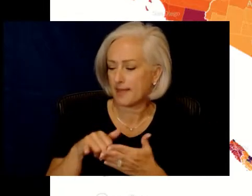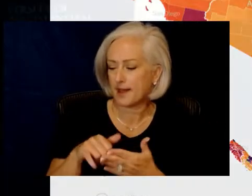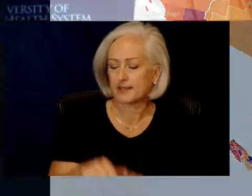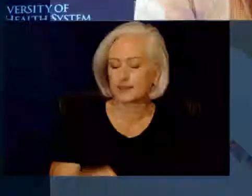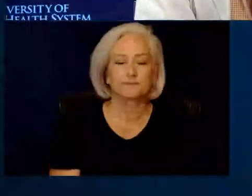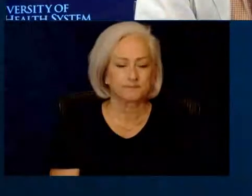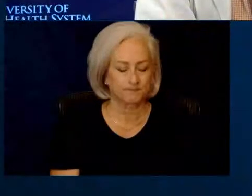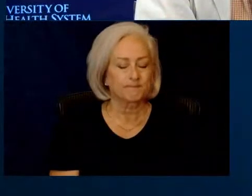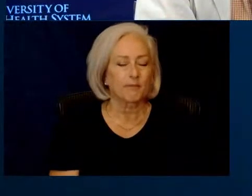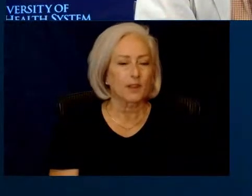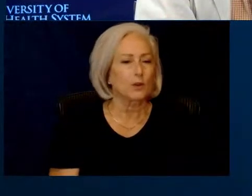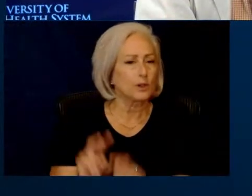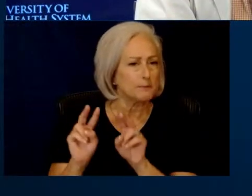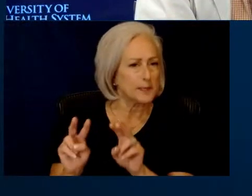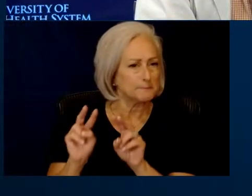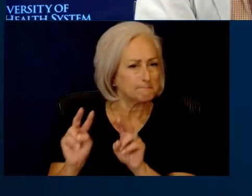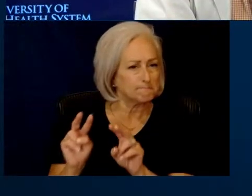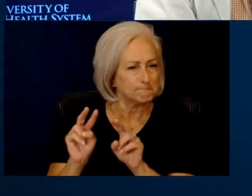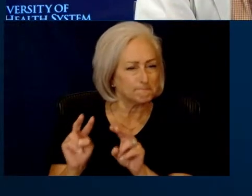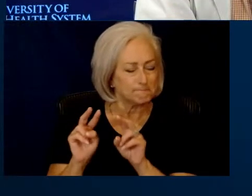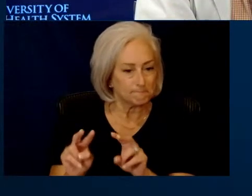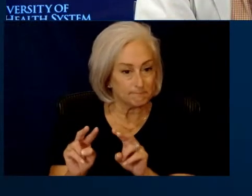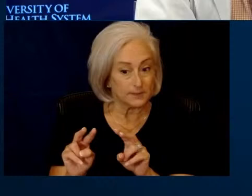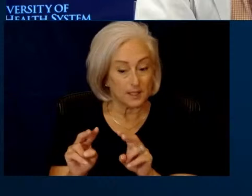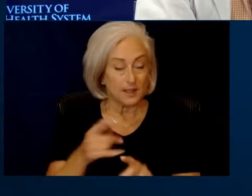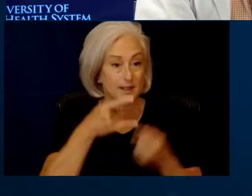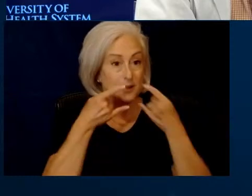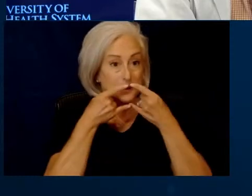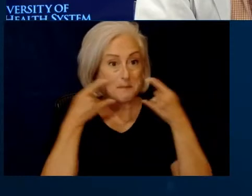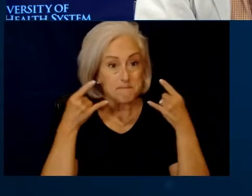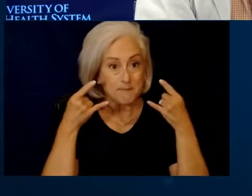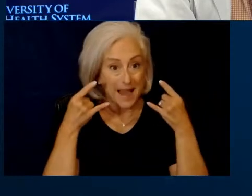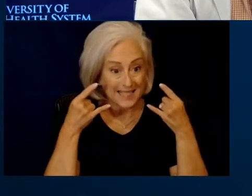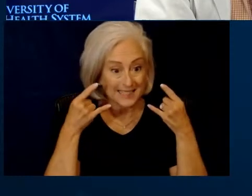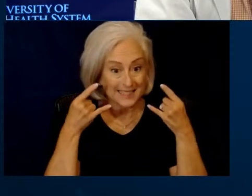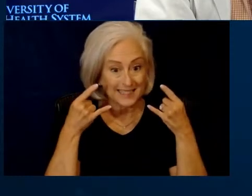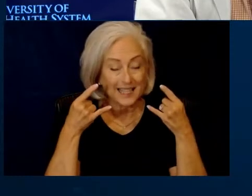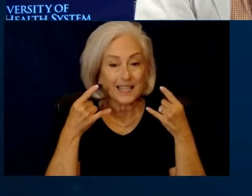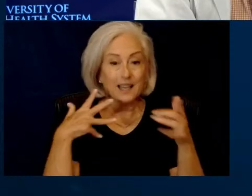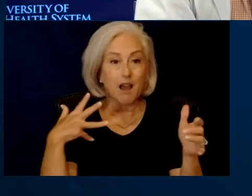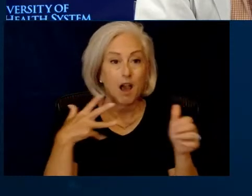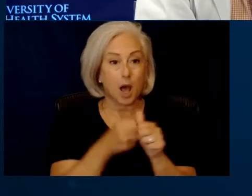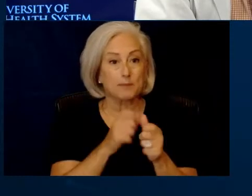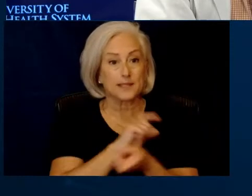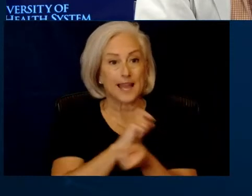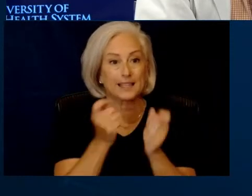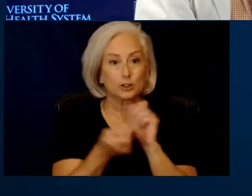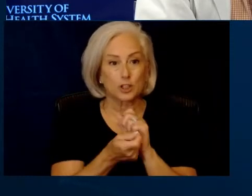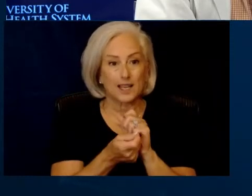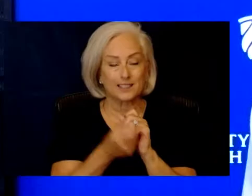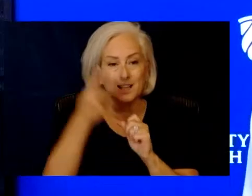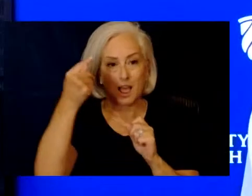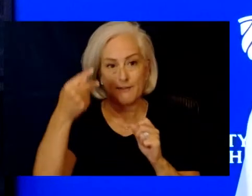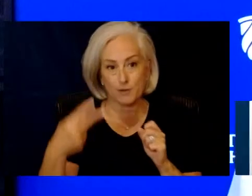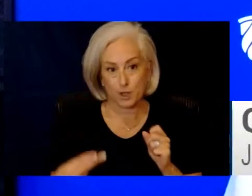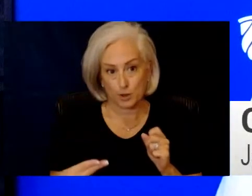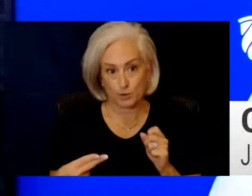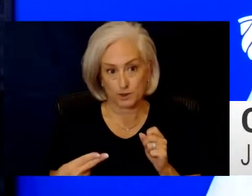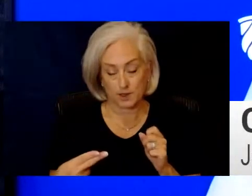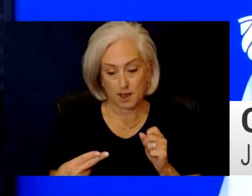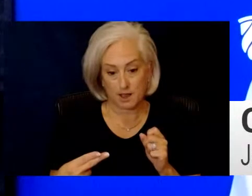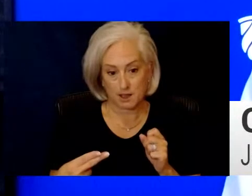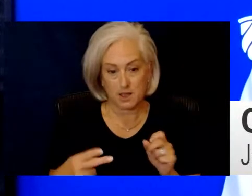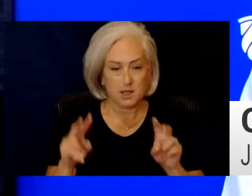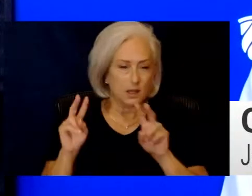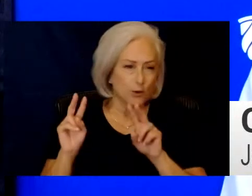that. You know, they change the masking updates every Thursday, and so last week we looked, the past few weeks we've looked. Now